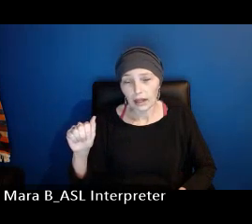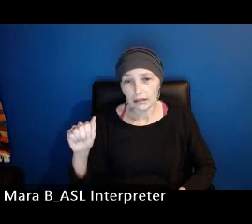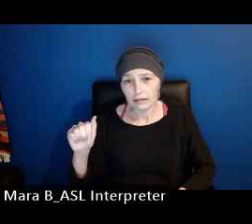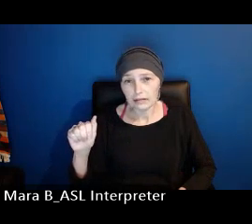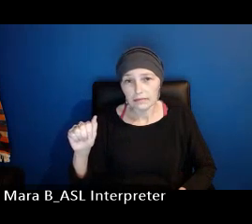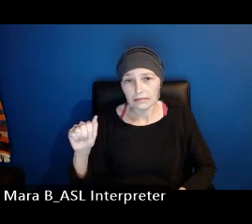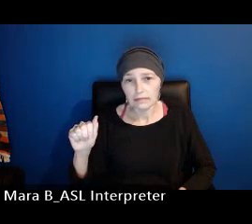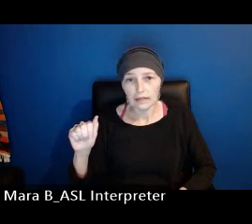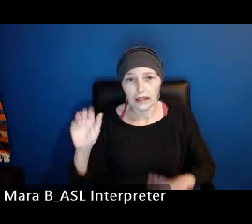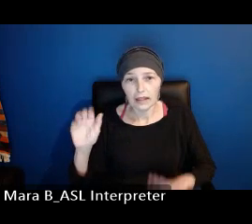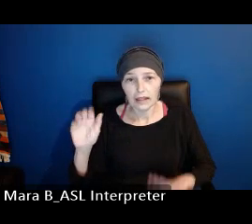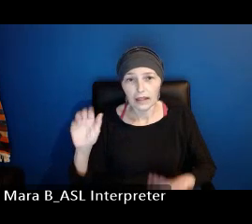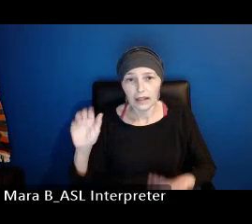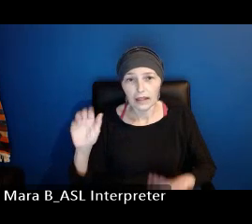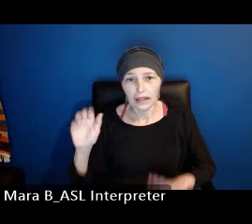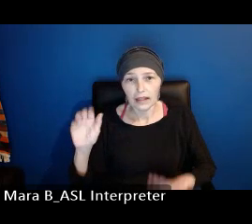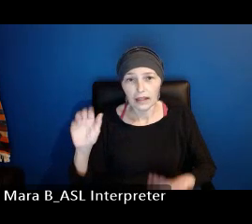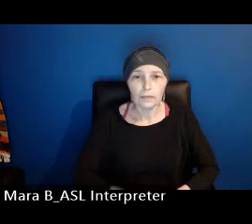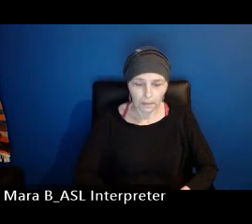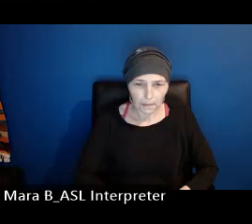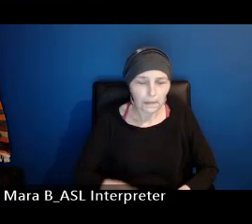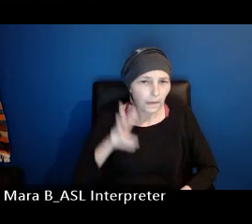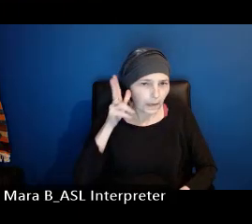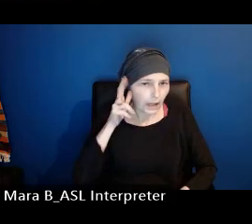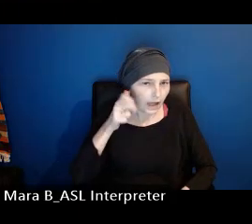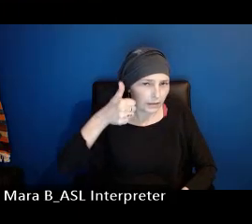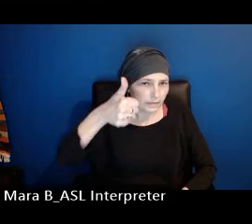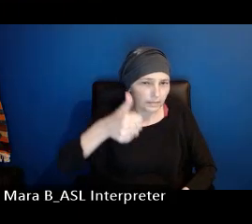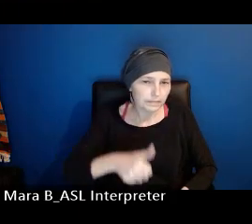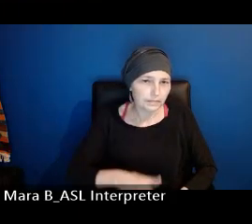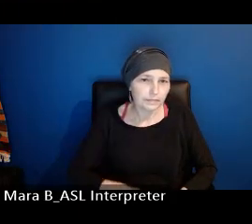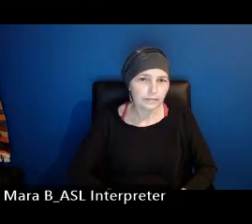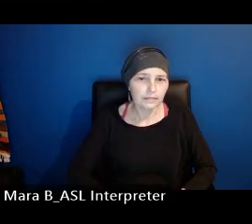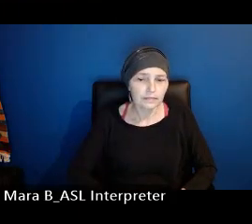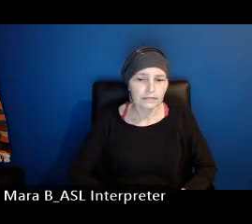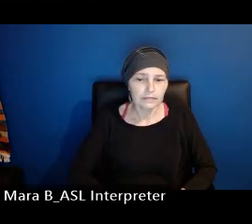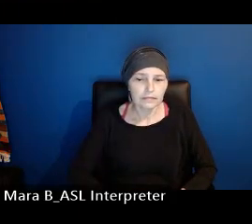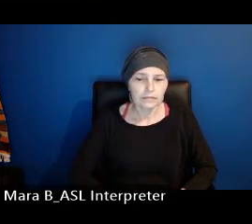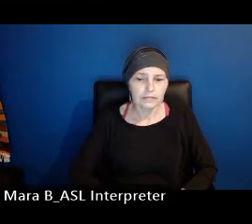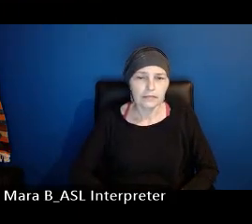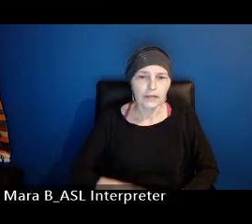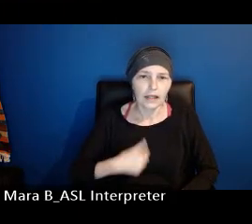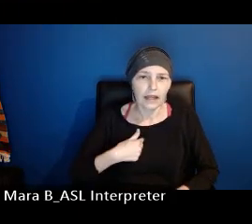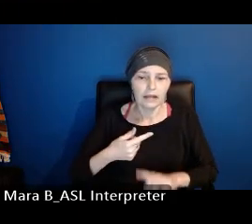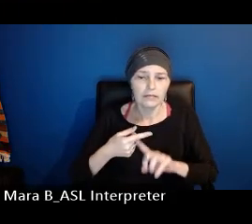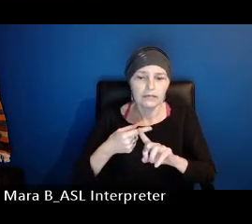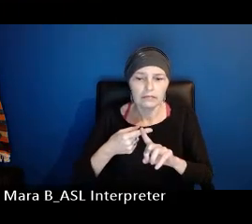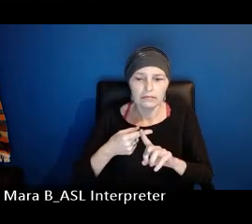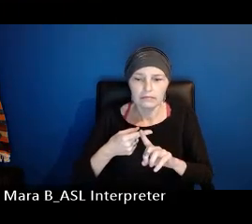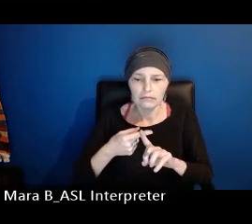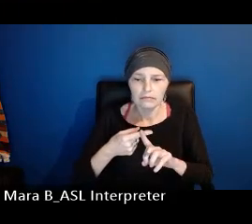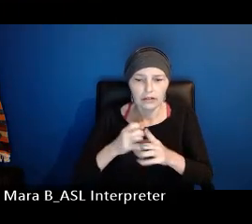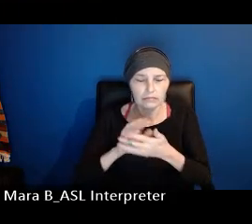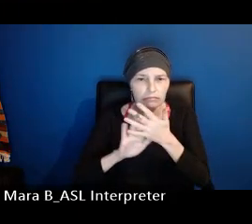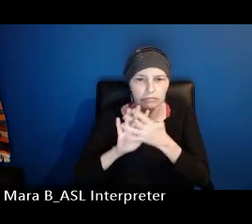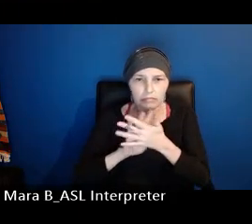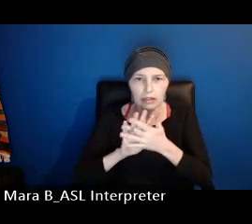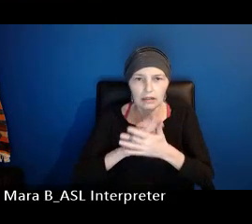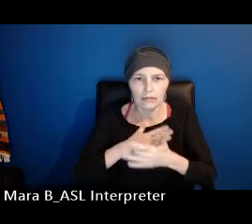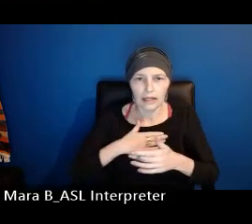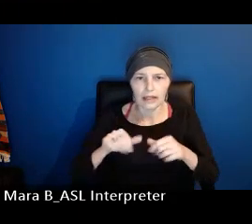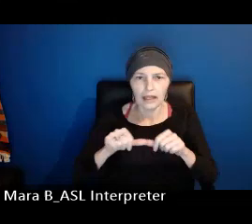Hello, you can hear me? Oh, we can hear you, yes. Okay, my name is Mirna Cortez. I'm from Visalia. I realize my area is not